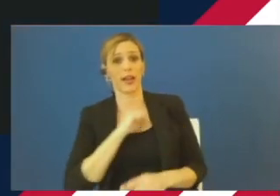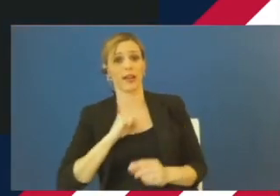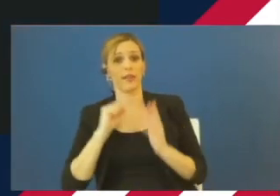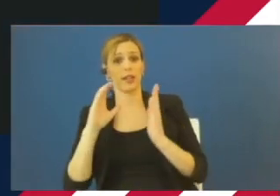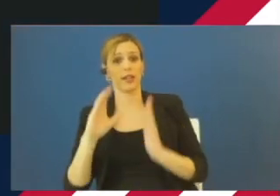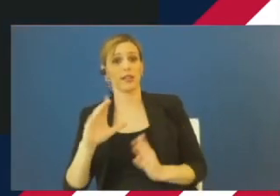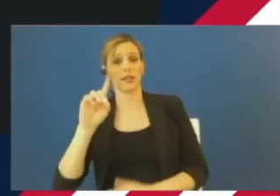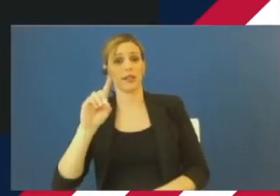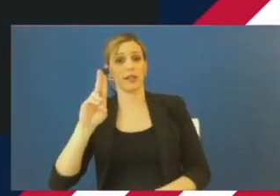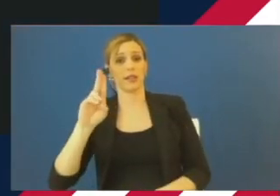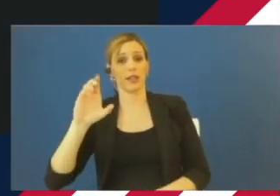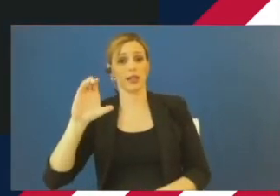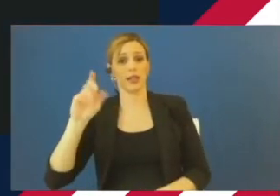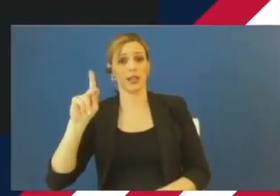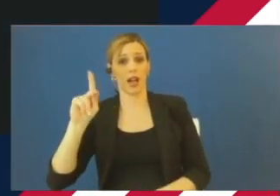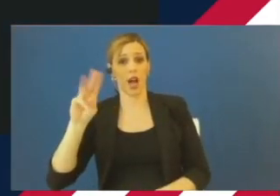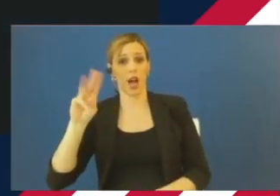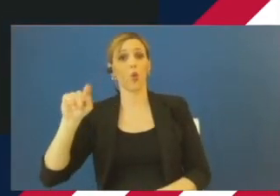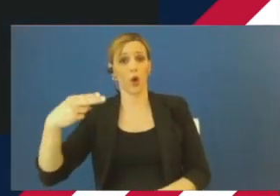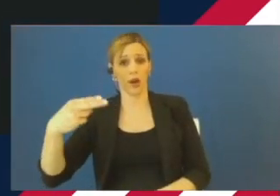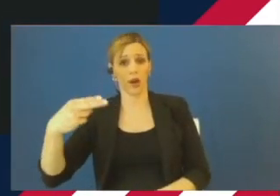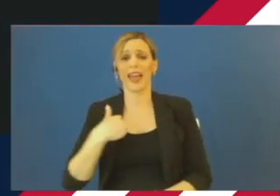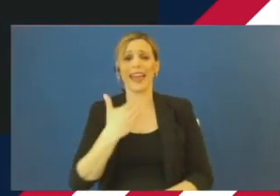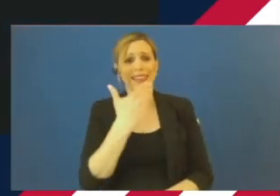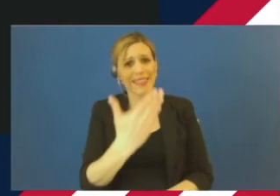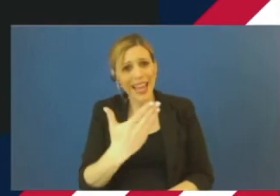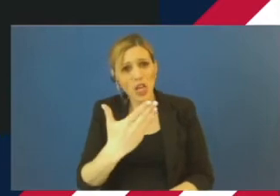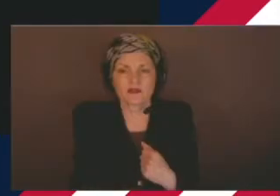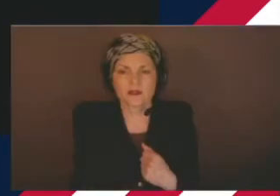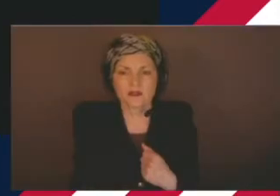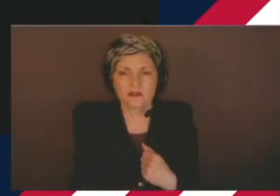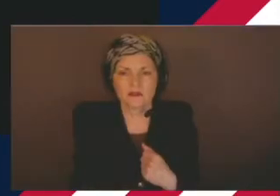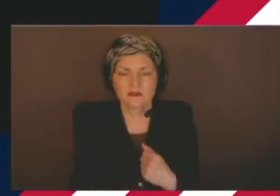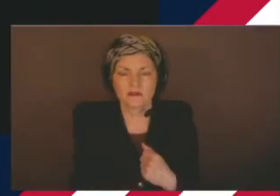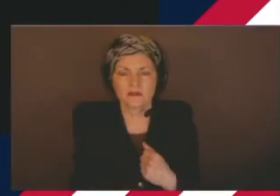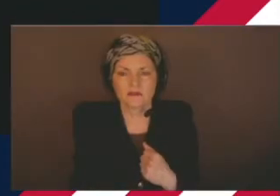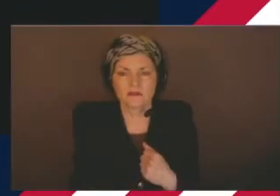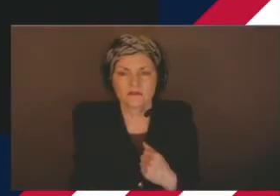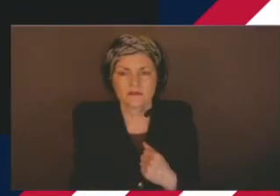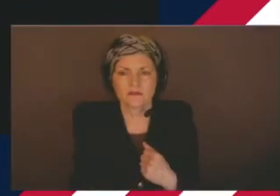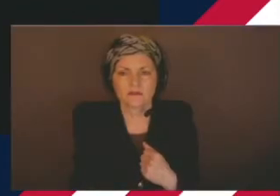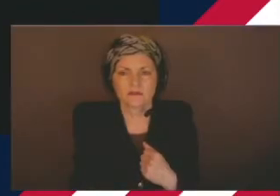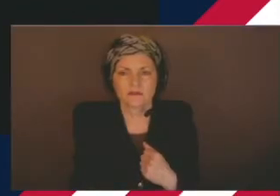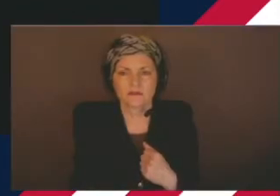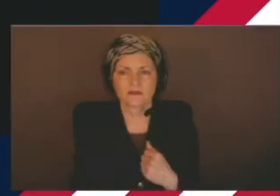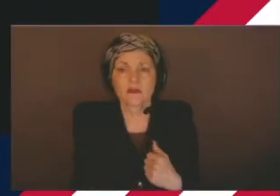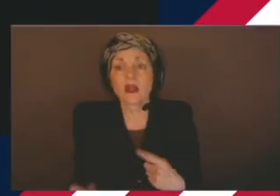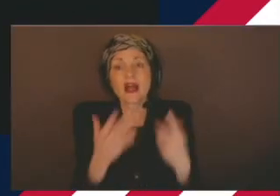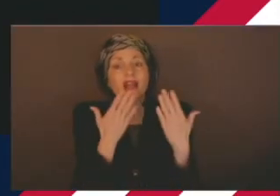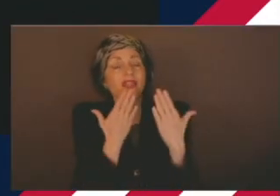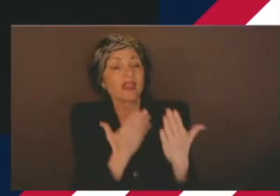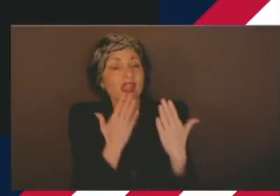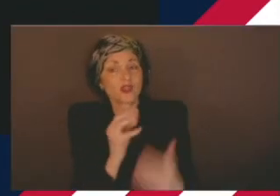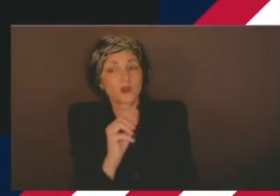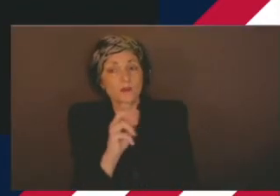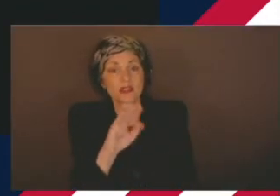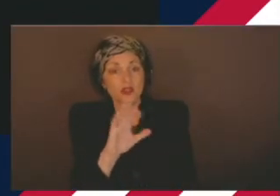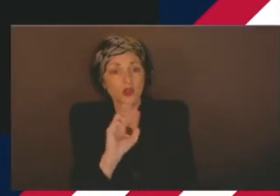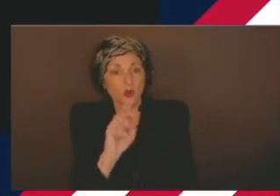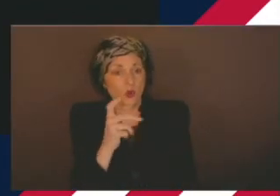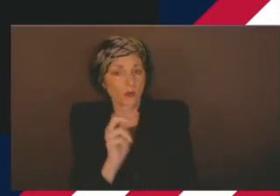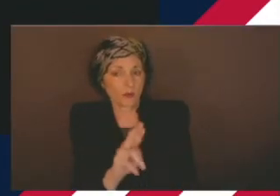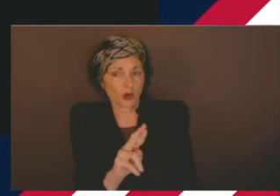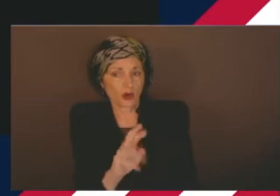Thank you, Mr. Cooper. I really appreciate your willingness to be here today. I think, again, that